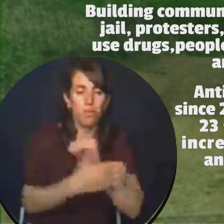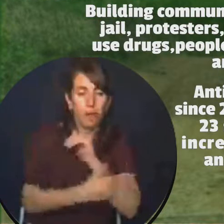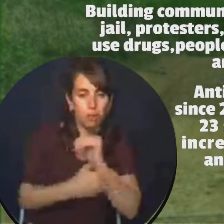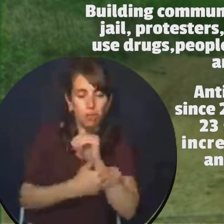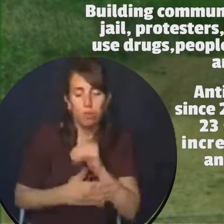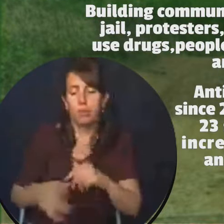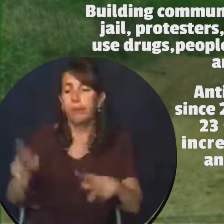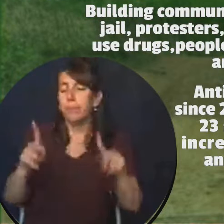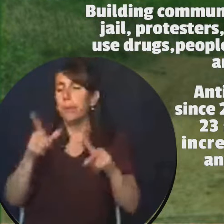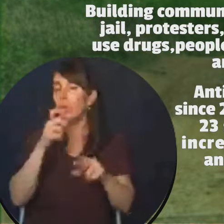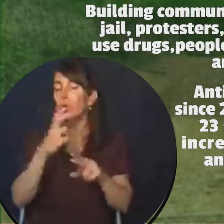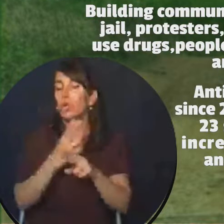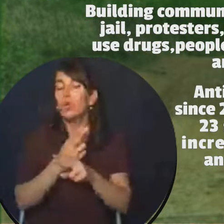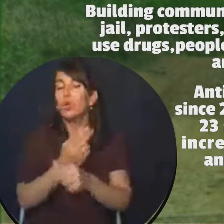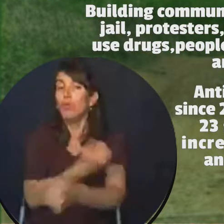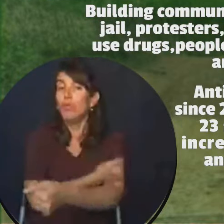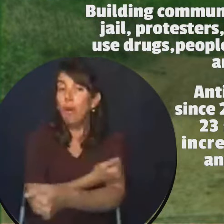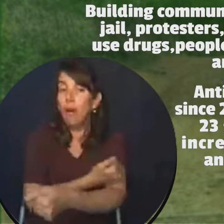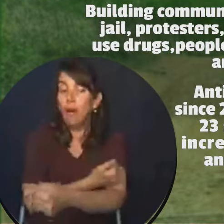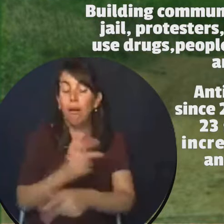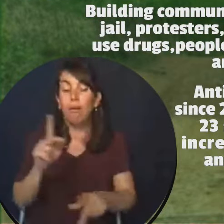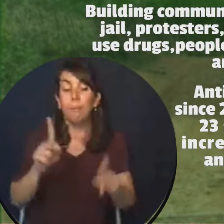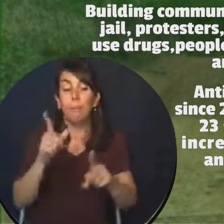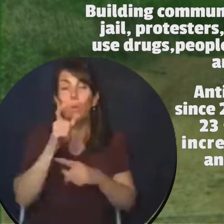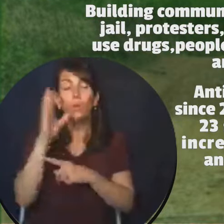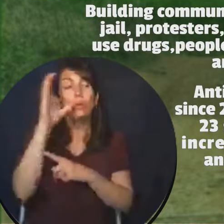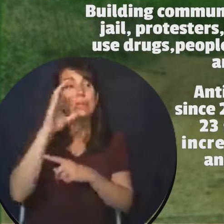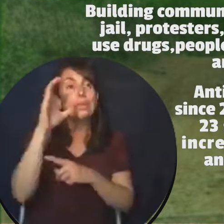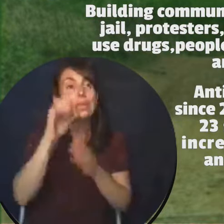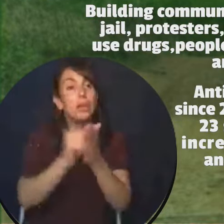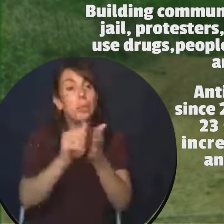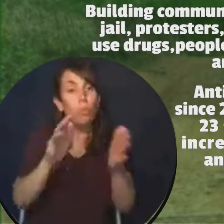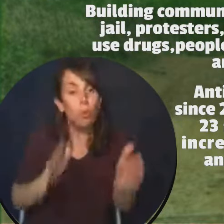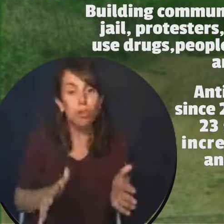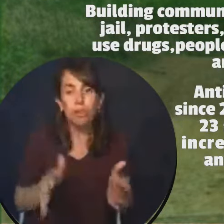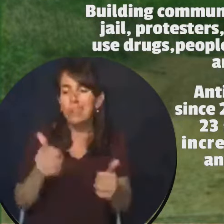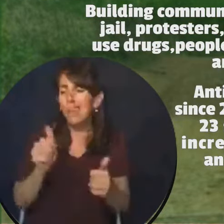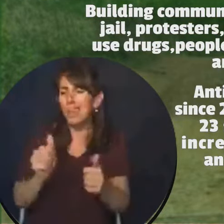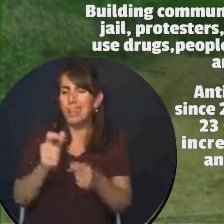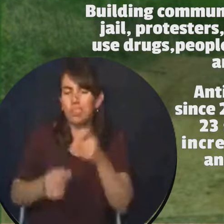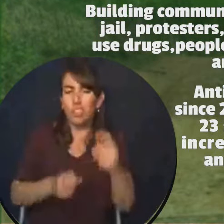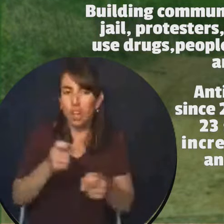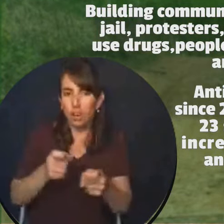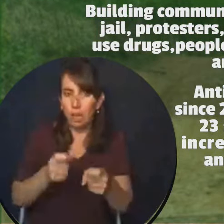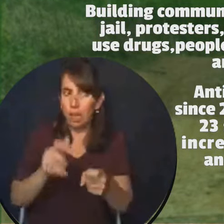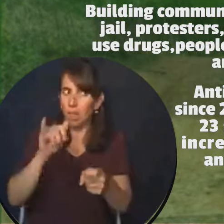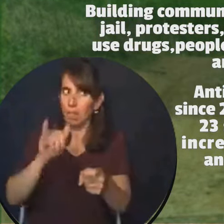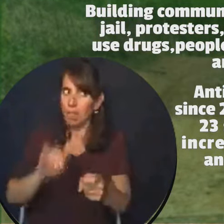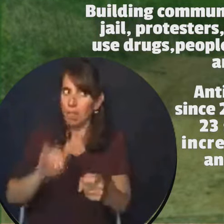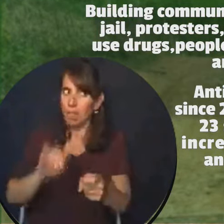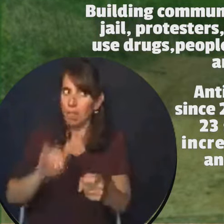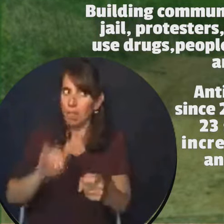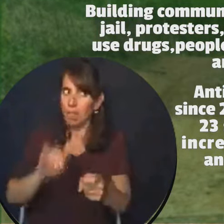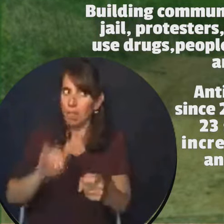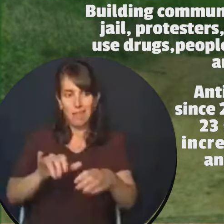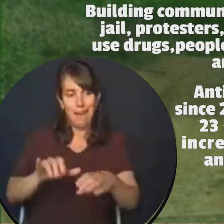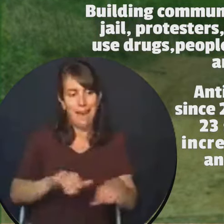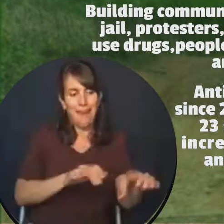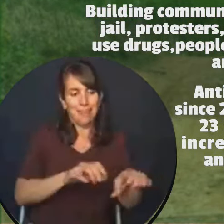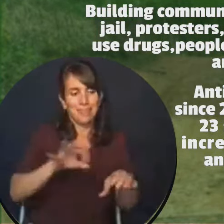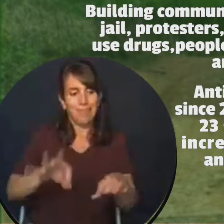abortions, and trans people is both an act of solidarity and mutual aid and an act of protest. They are both at the same